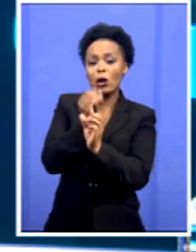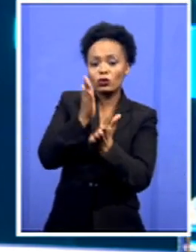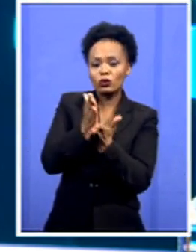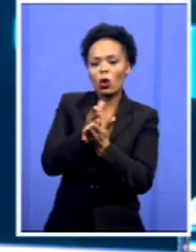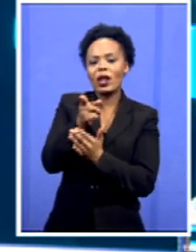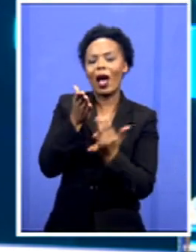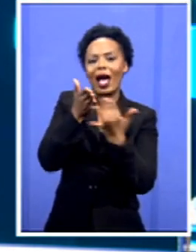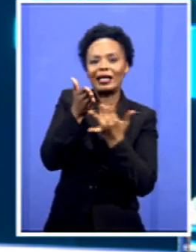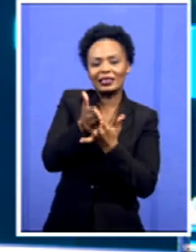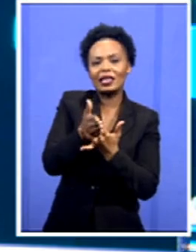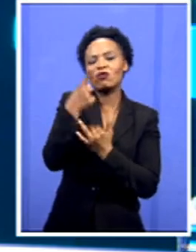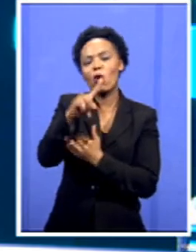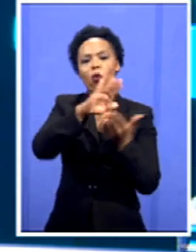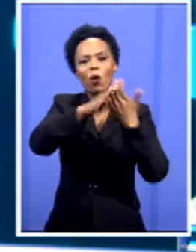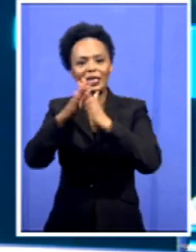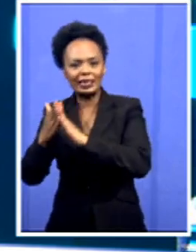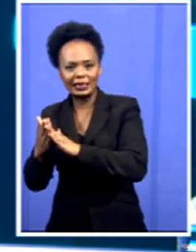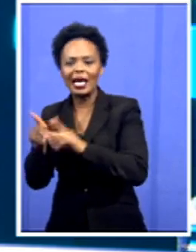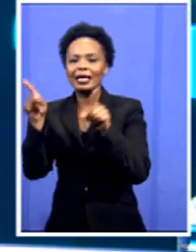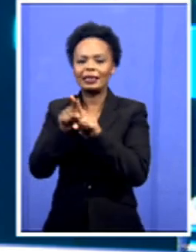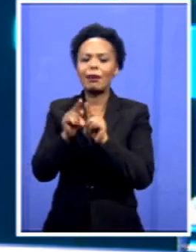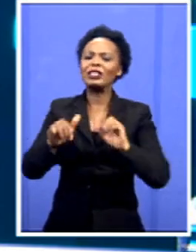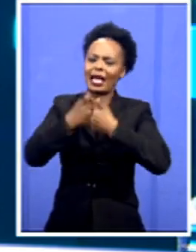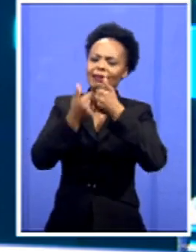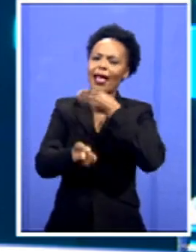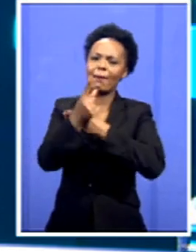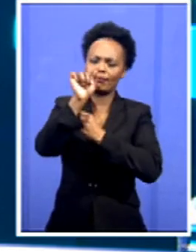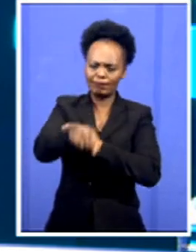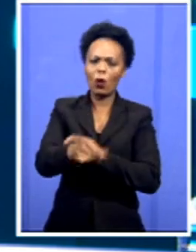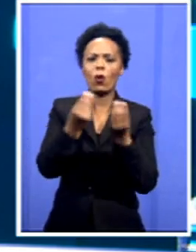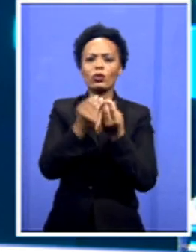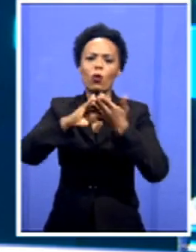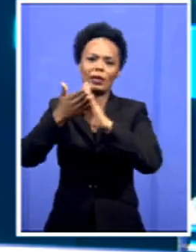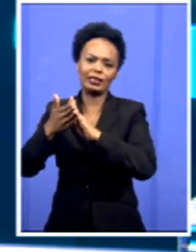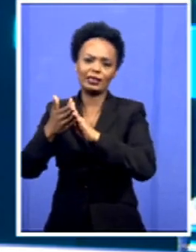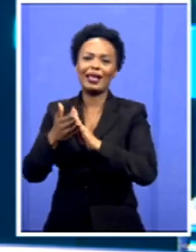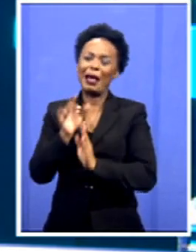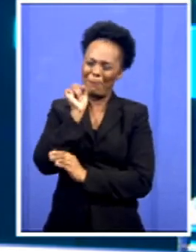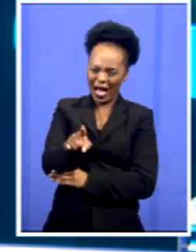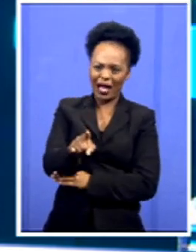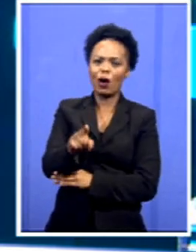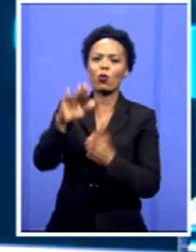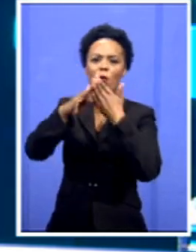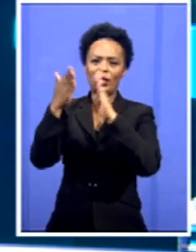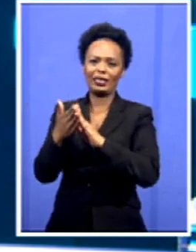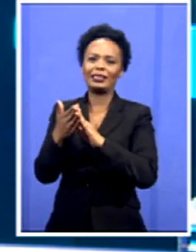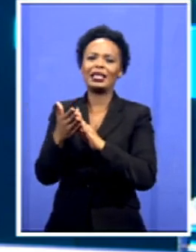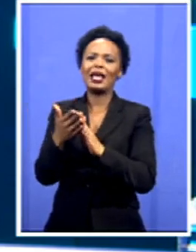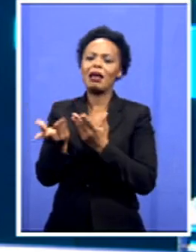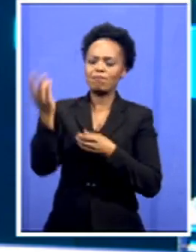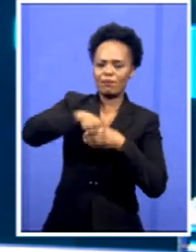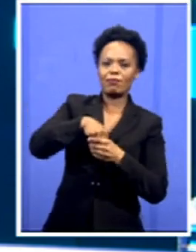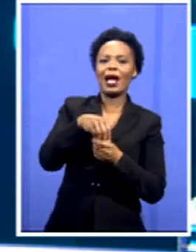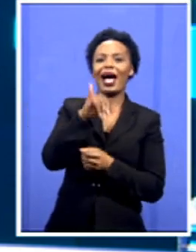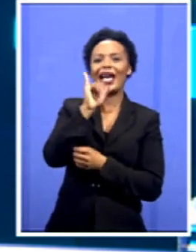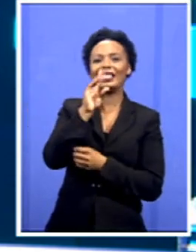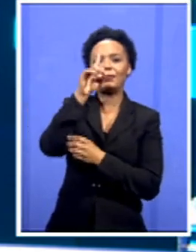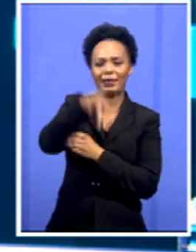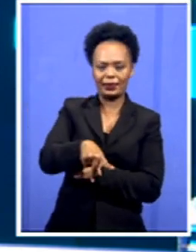are accessible to the communities and they get the challenges of the communities. So that is what the communities will also feed into the